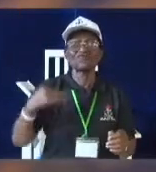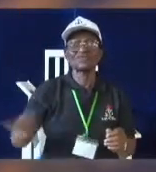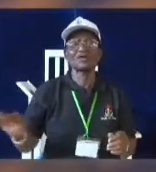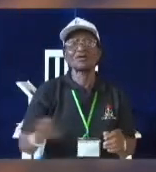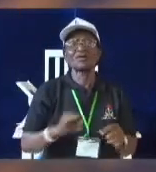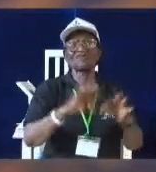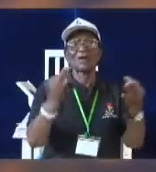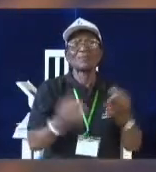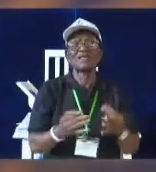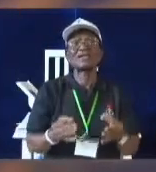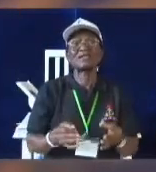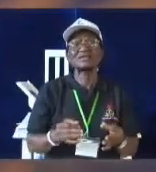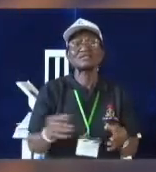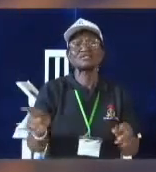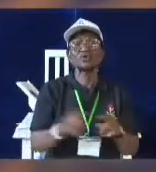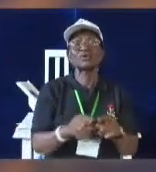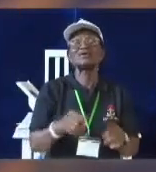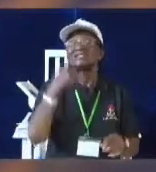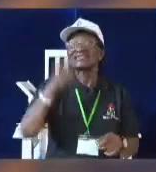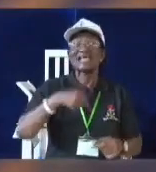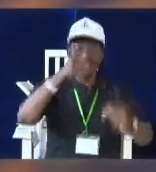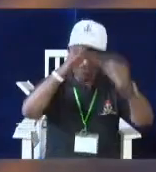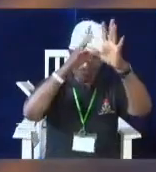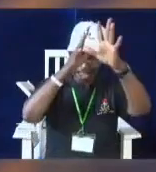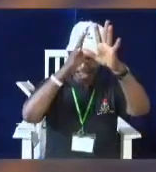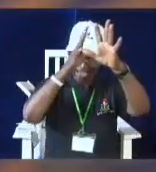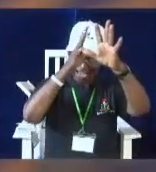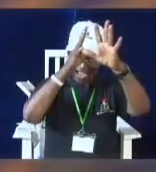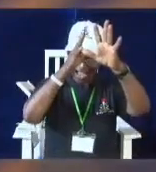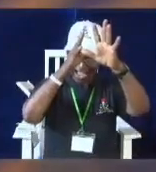your voice to the Almighty God and say, Father,